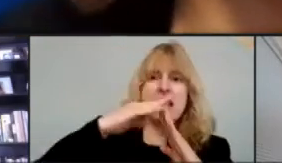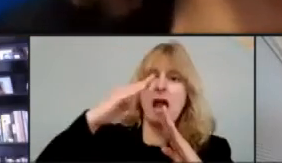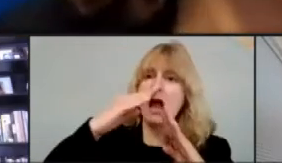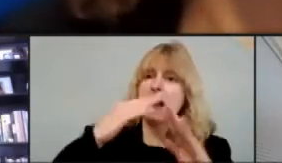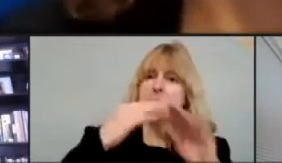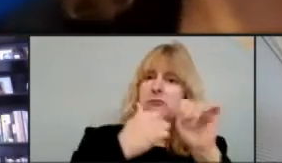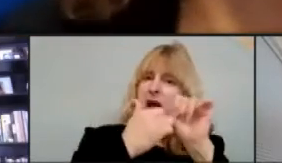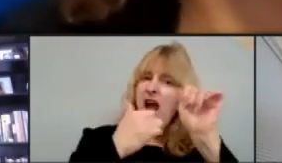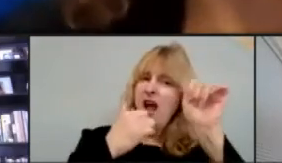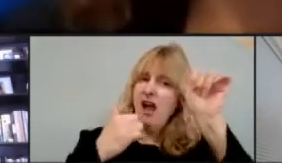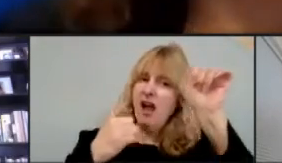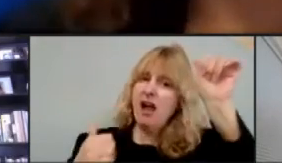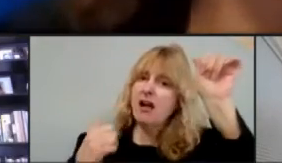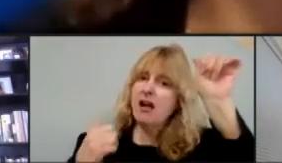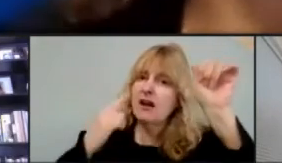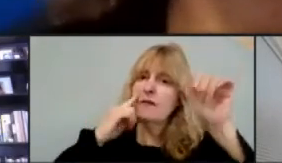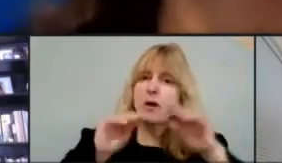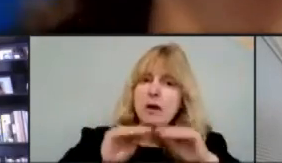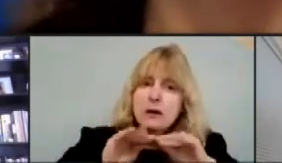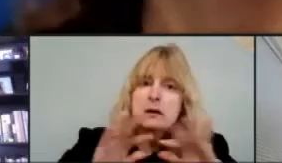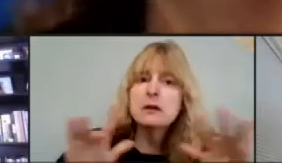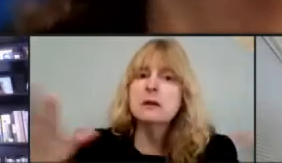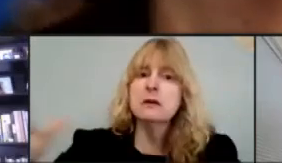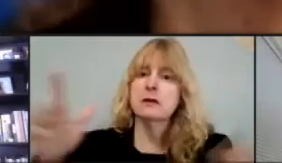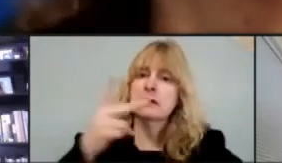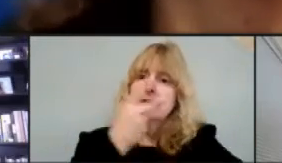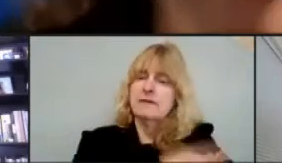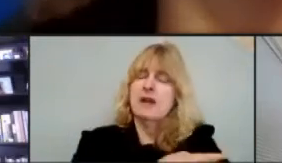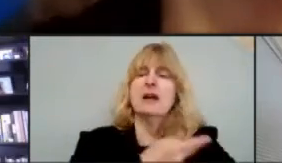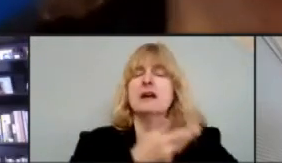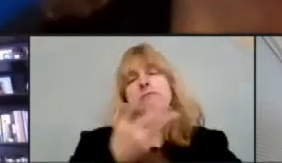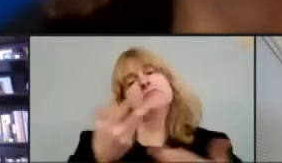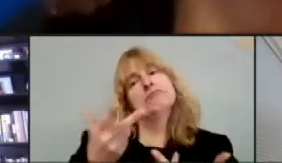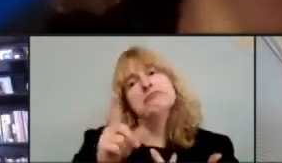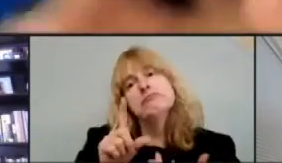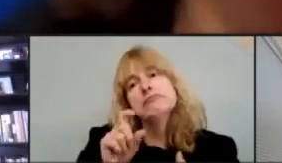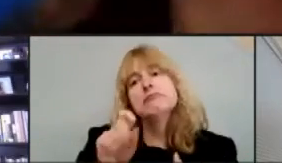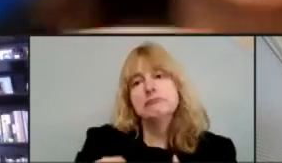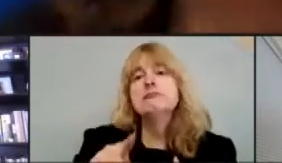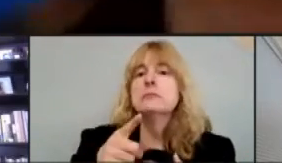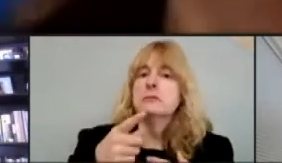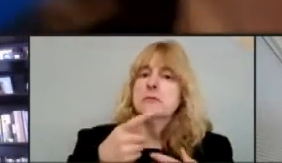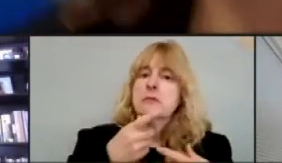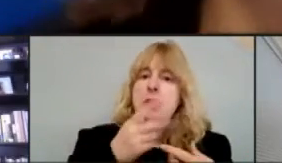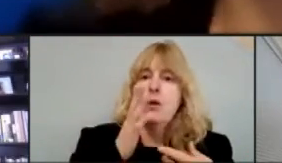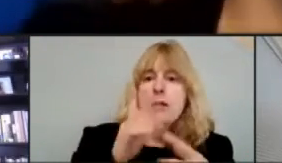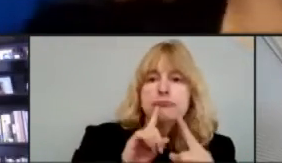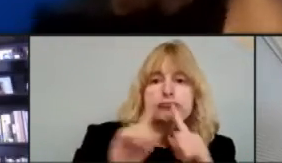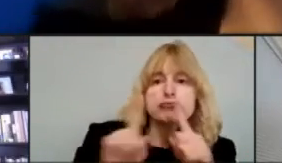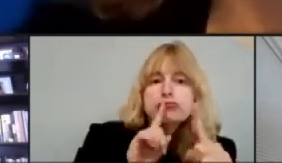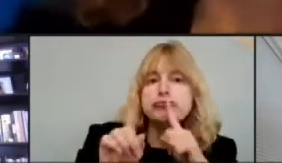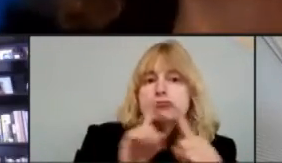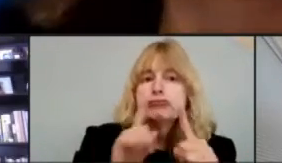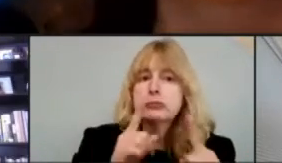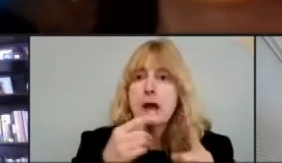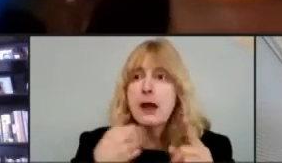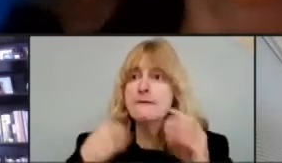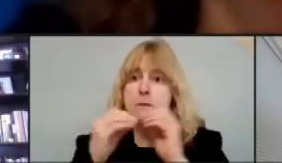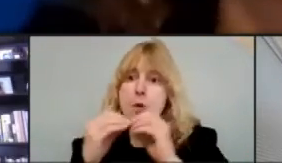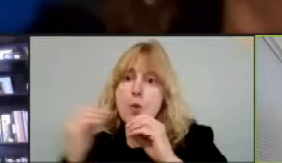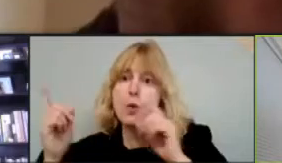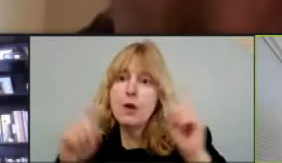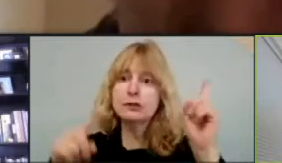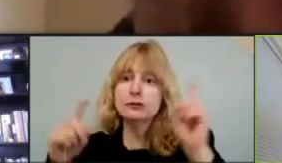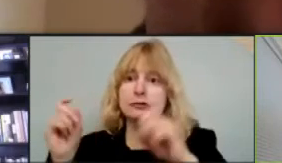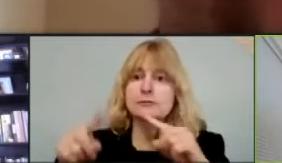night. So let me hand it to you, and then we'll see if we have some questions and have some dialogue as we go forward. Please go ahead. Thank you.